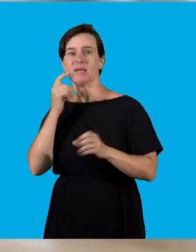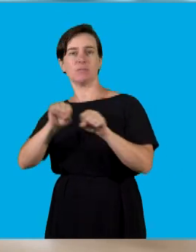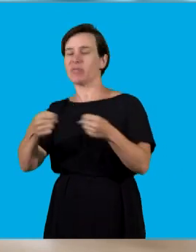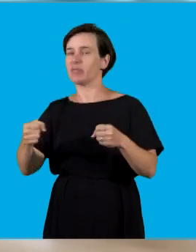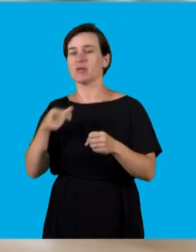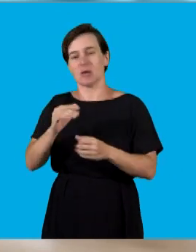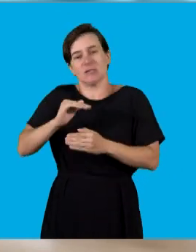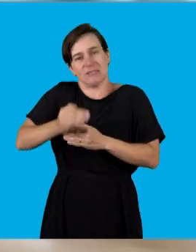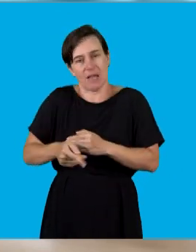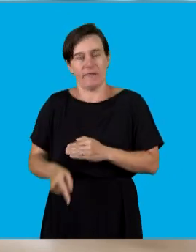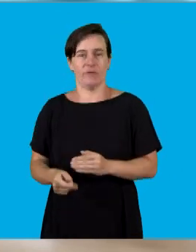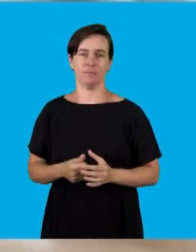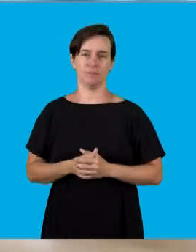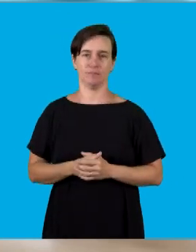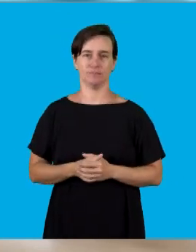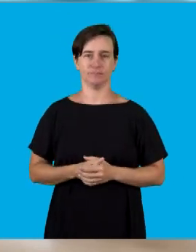it breaking.